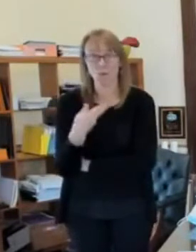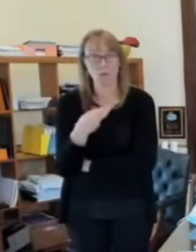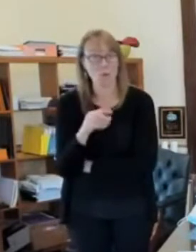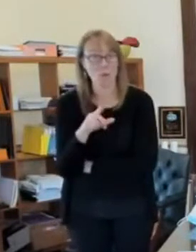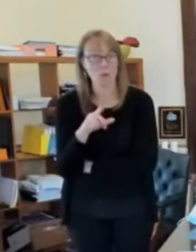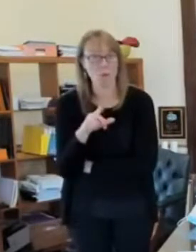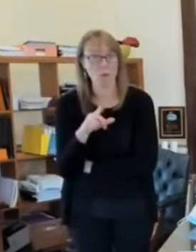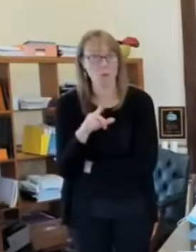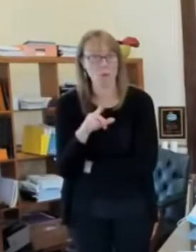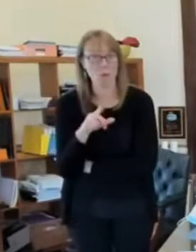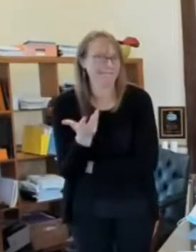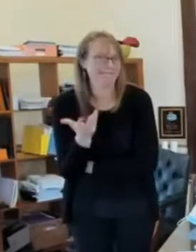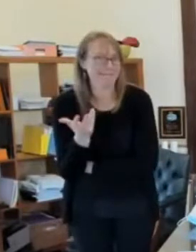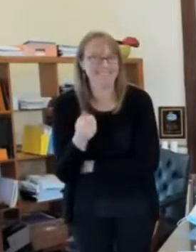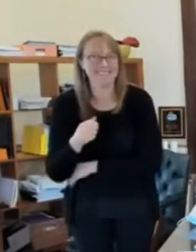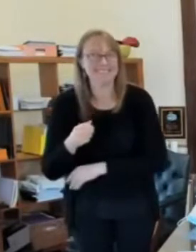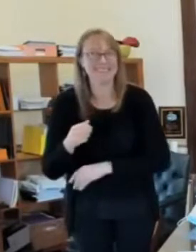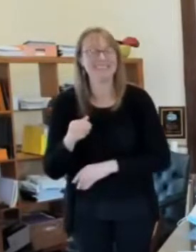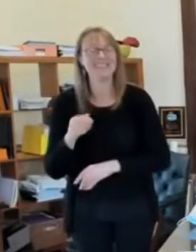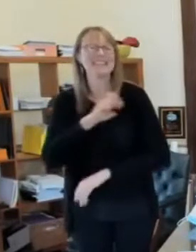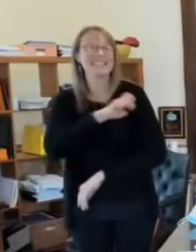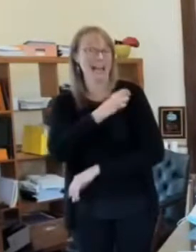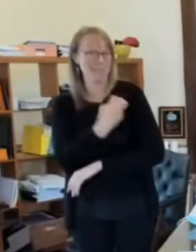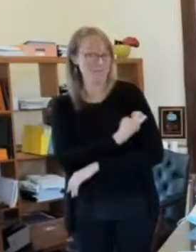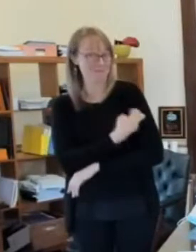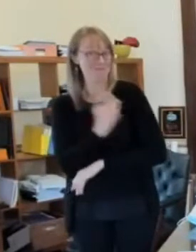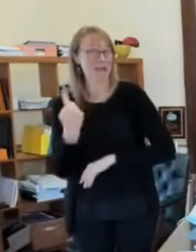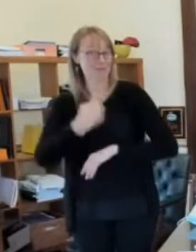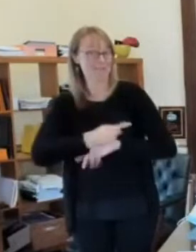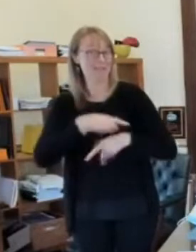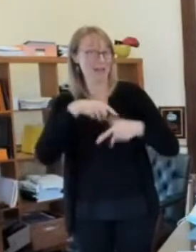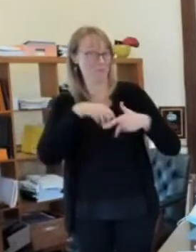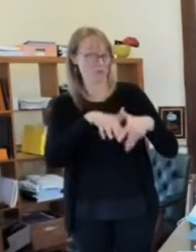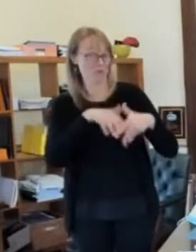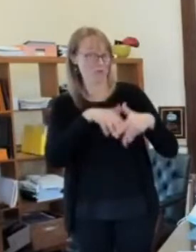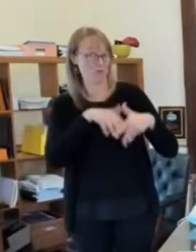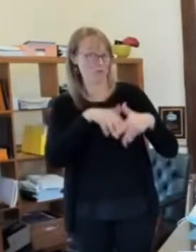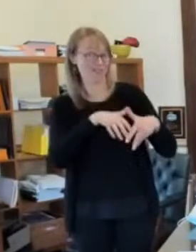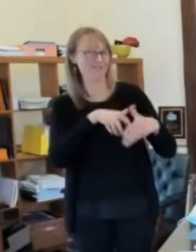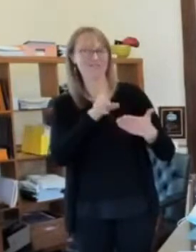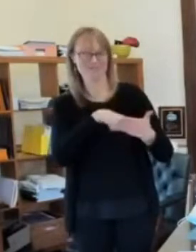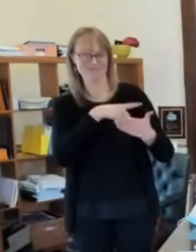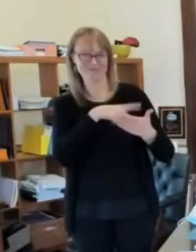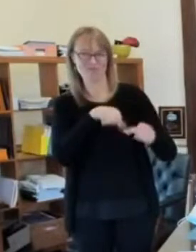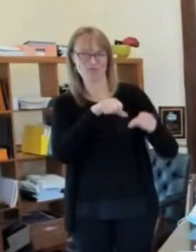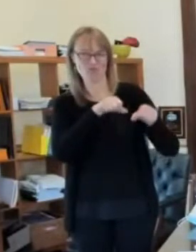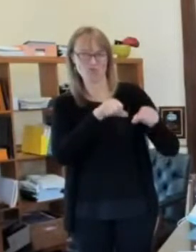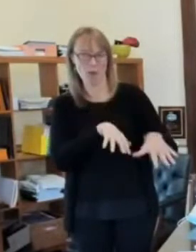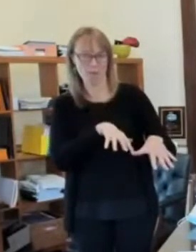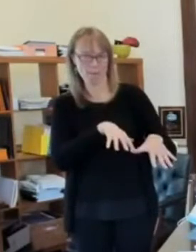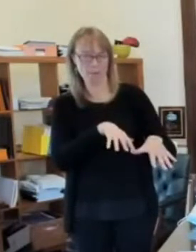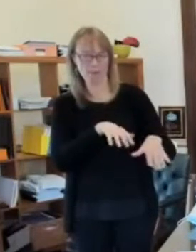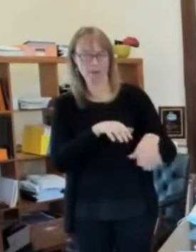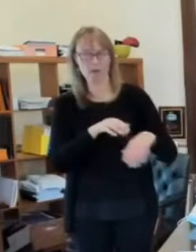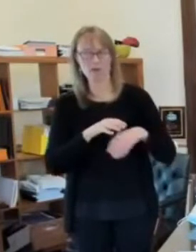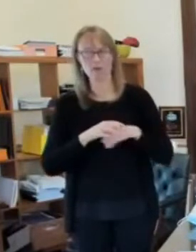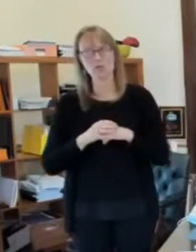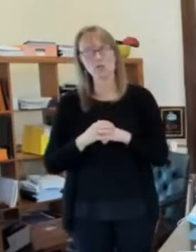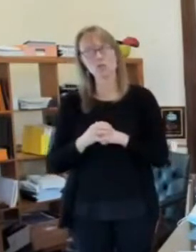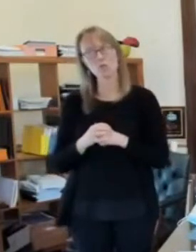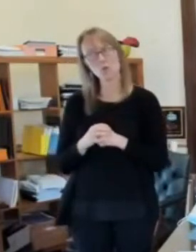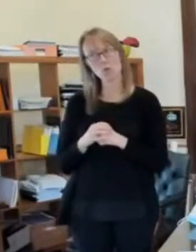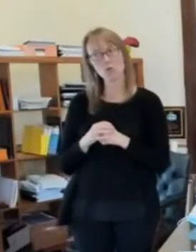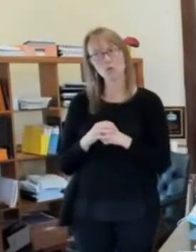St. Patrick's Day parade has been canceled, but Cinco de Mayo is